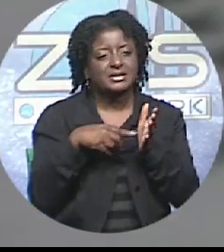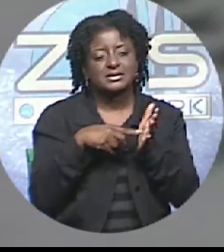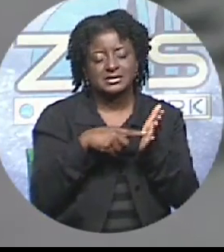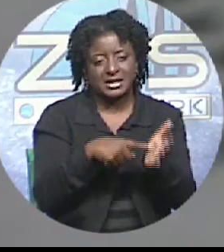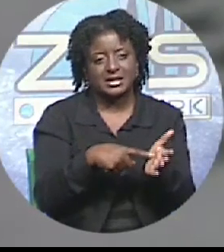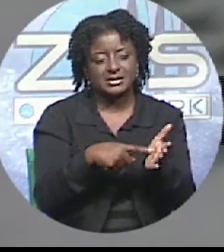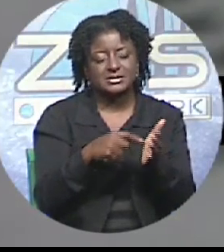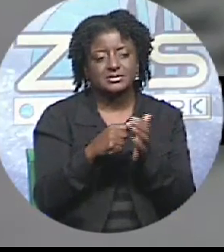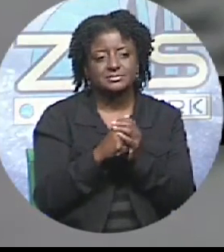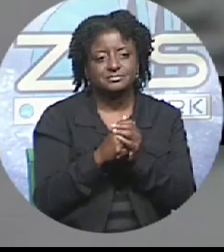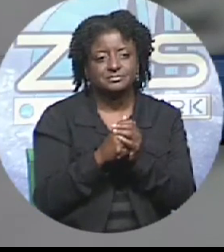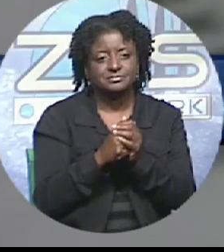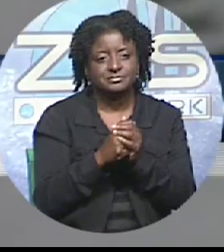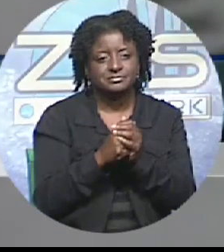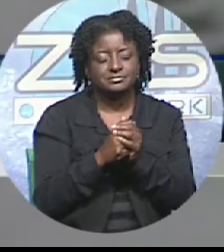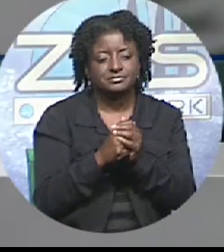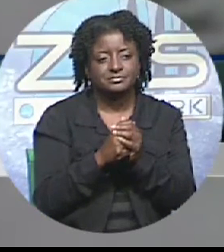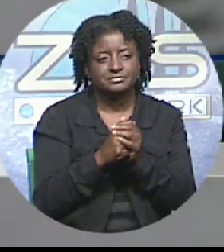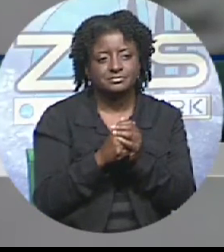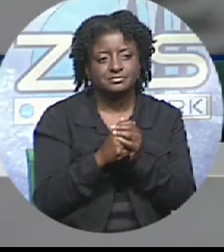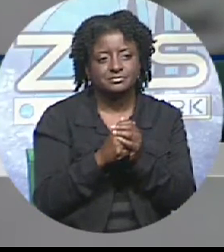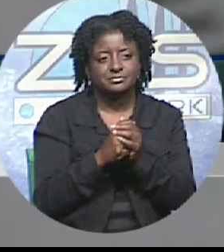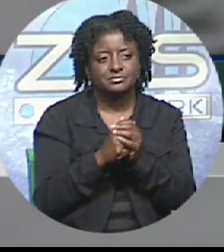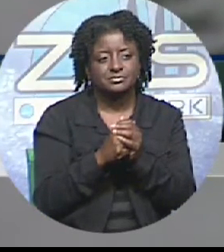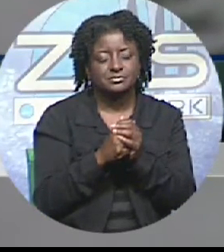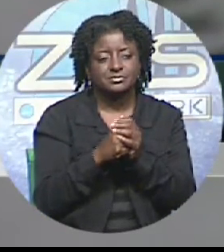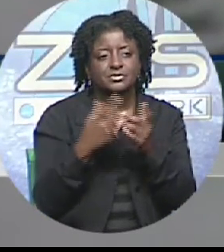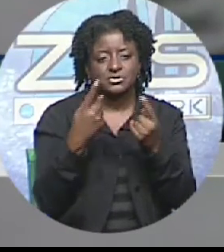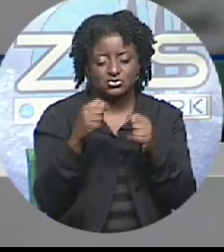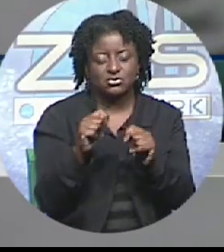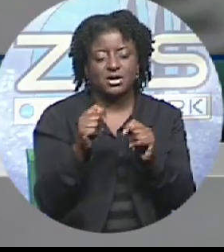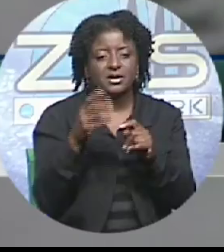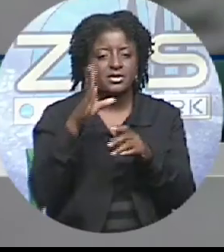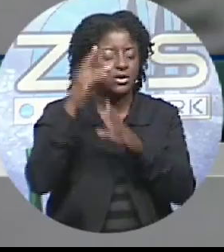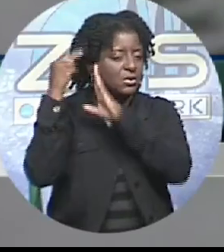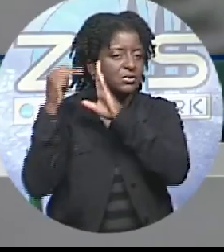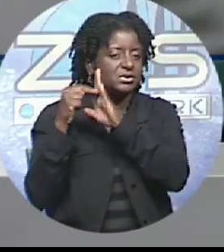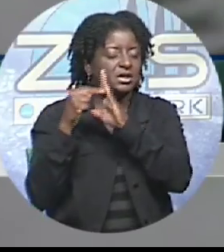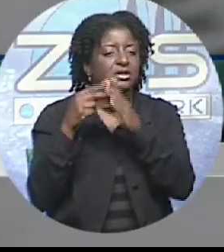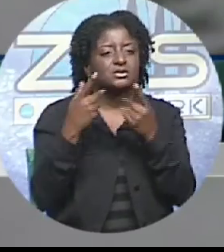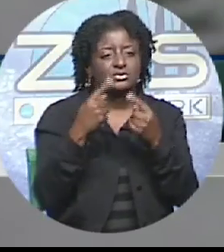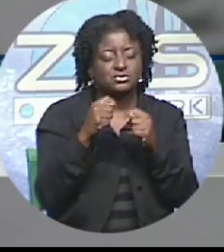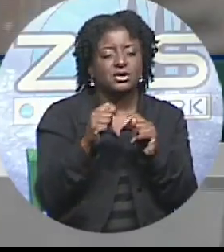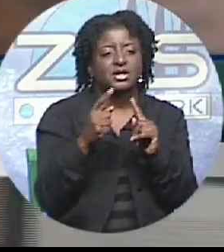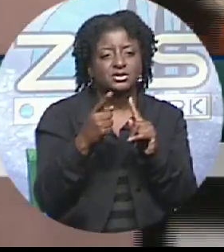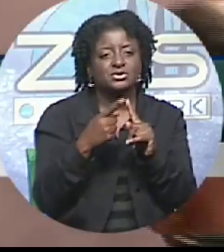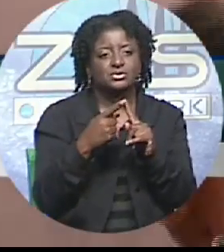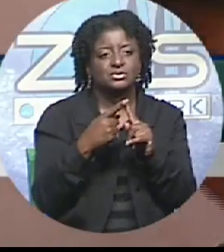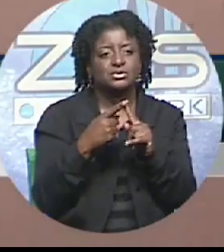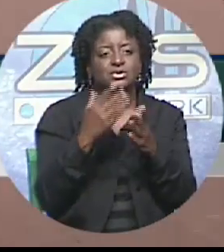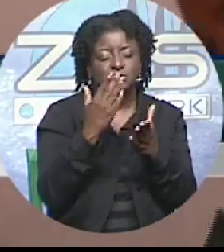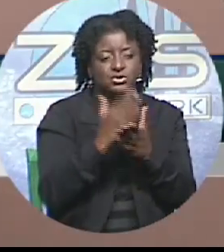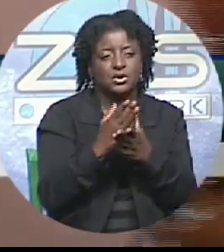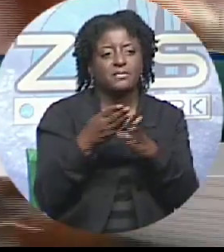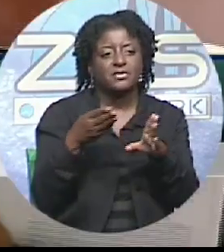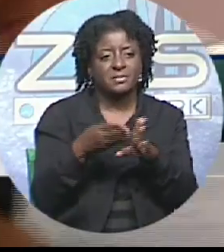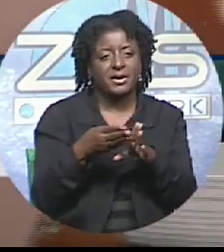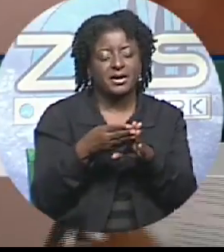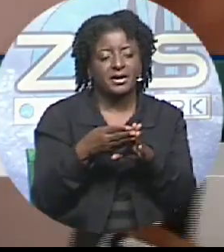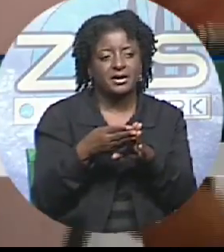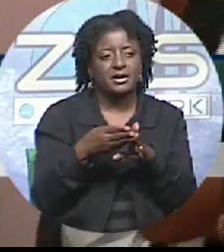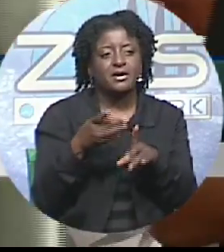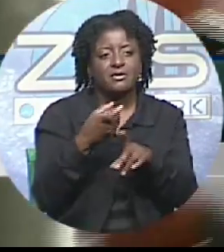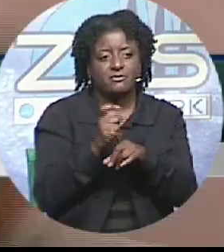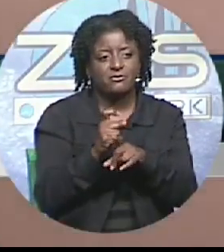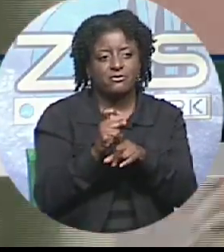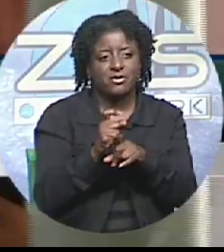$2.45 billion, in a move to prevent the bank from exercising its loan security rights. Minister of State for Legal Affairs